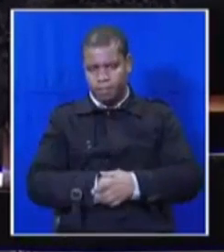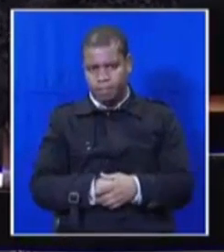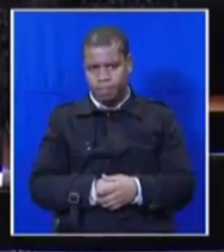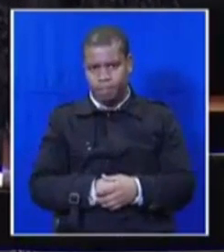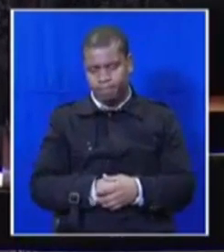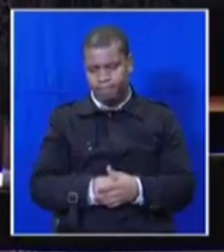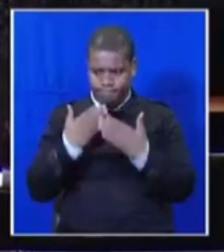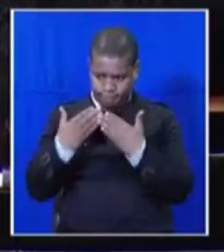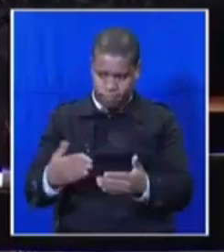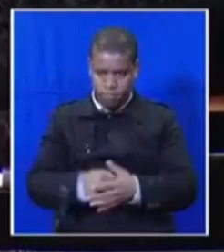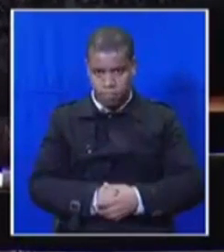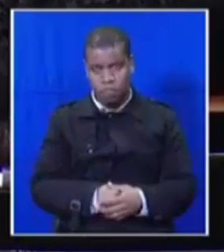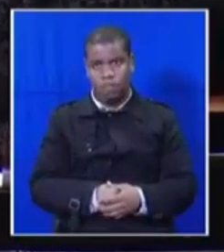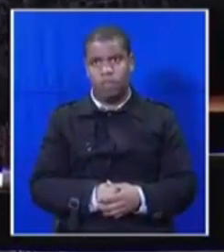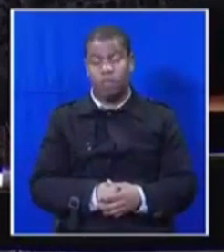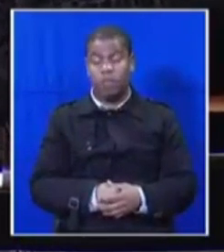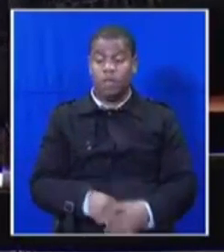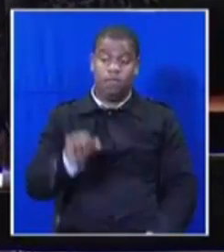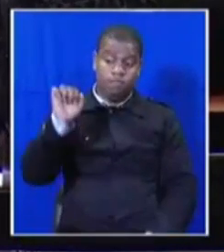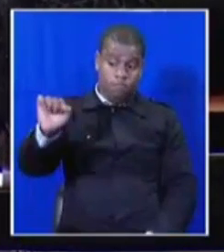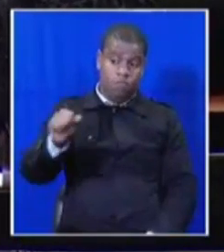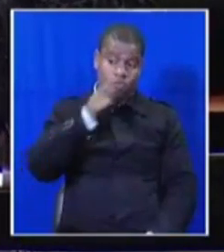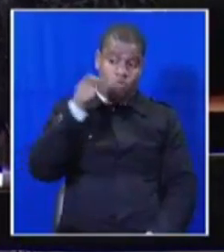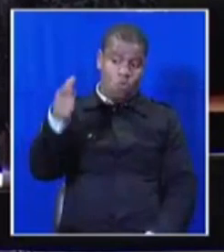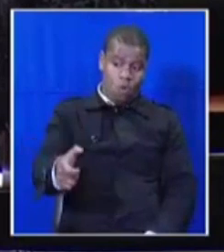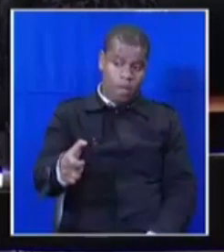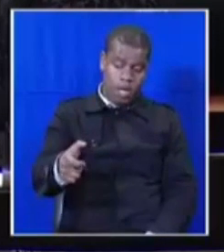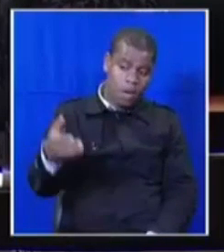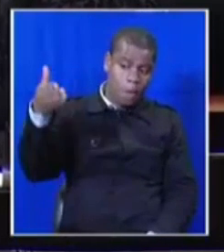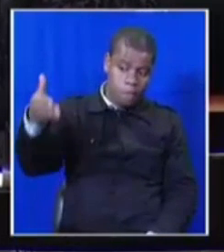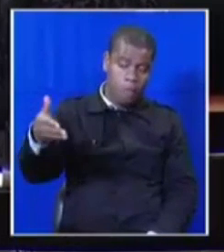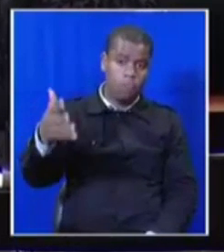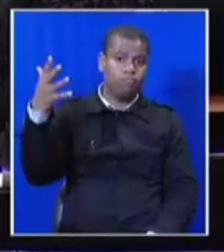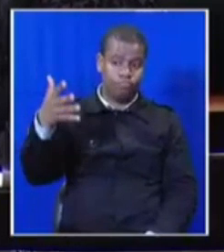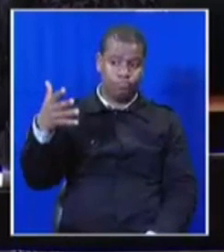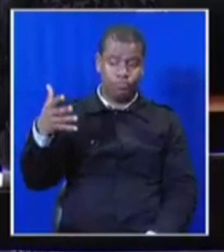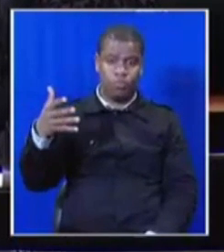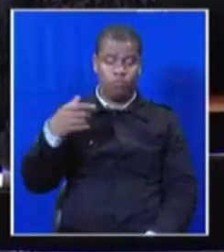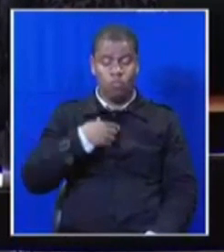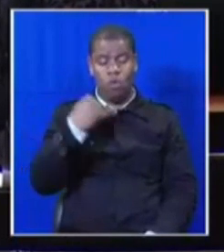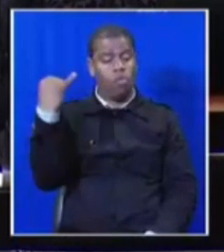Thank you. The remarks, the Honorable Malema, are offensive